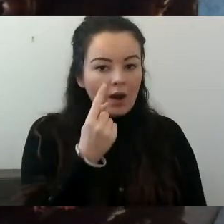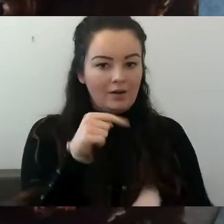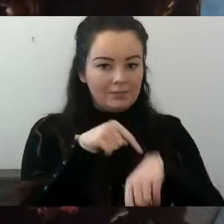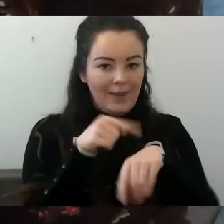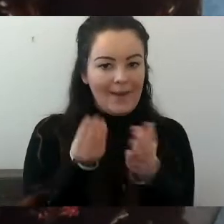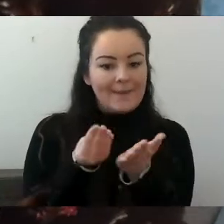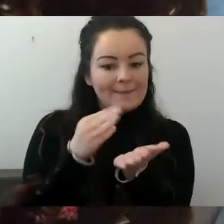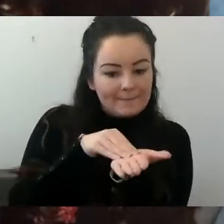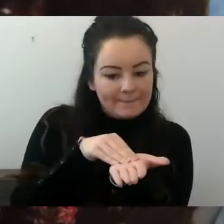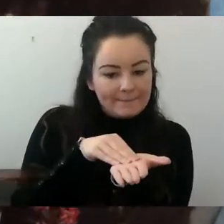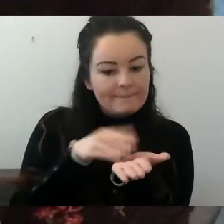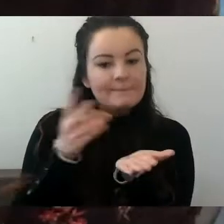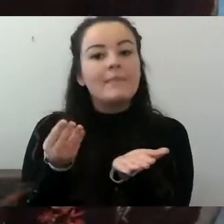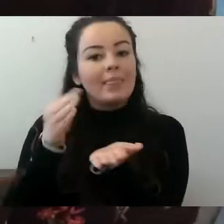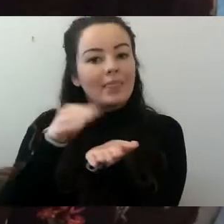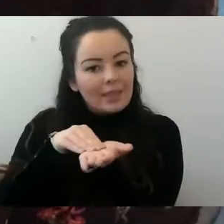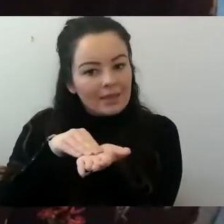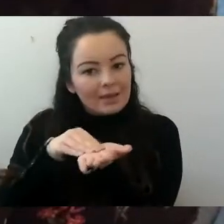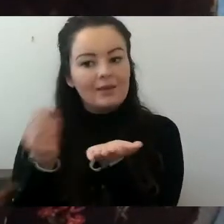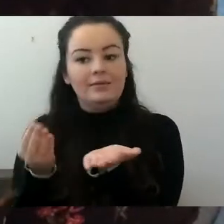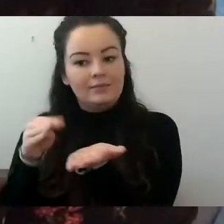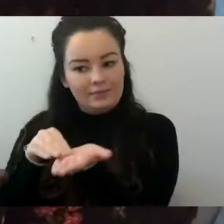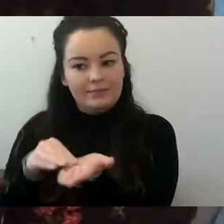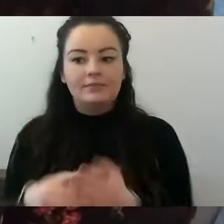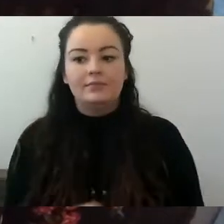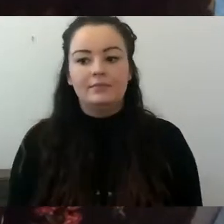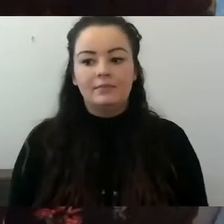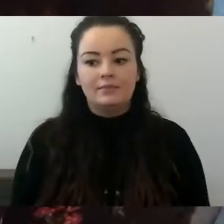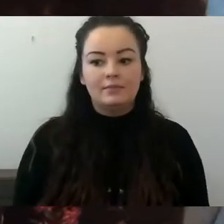top, 1 piece at a time.